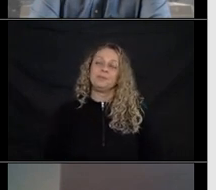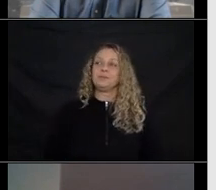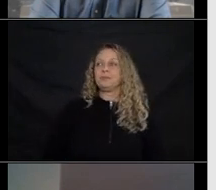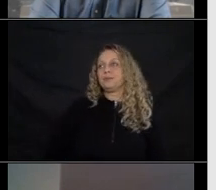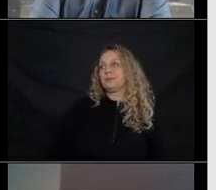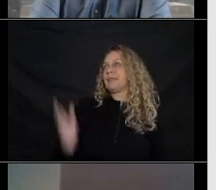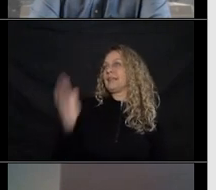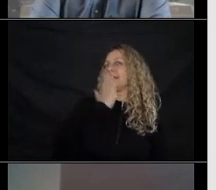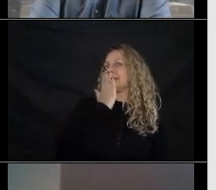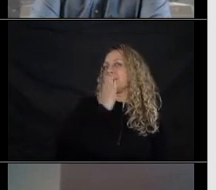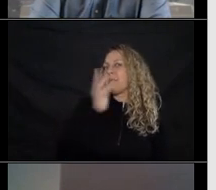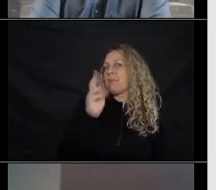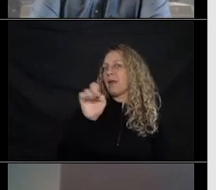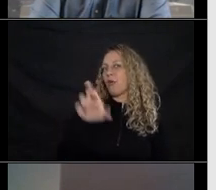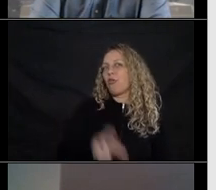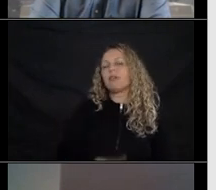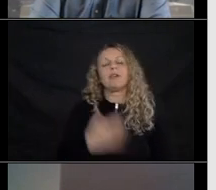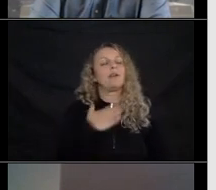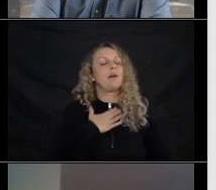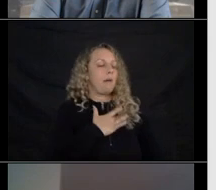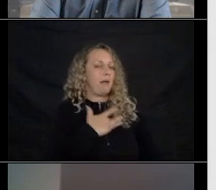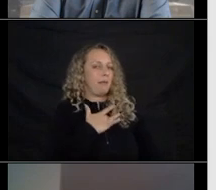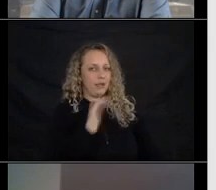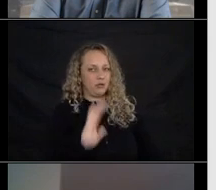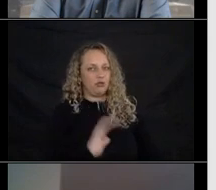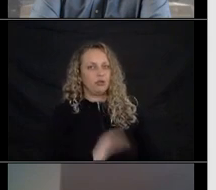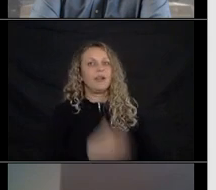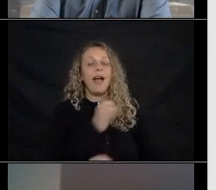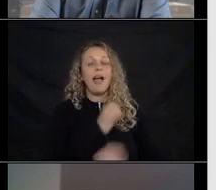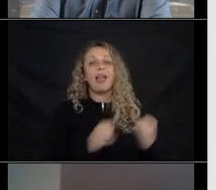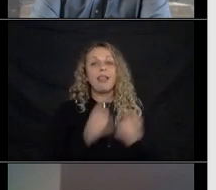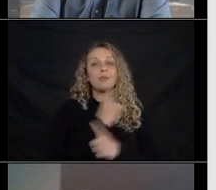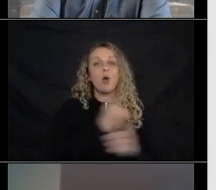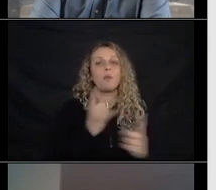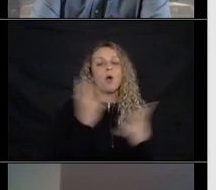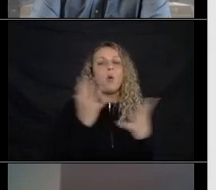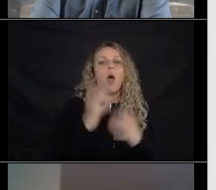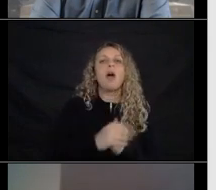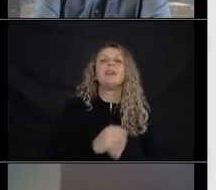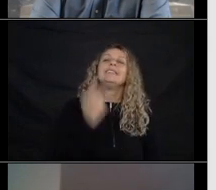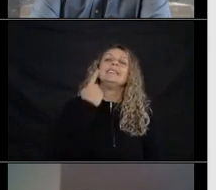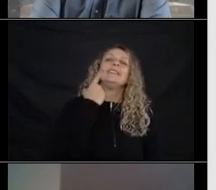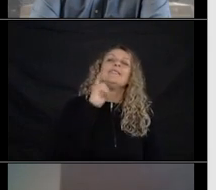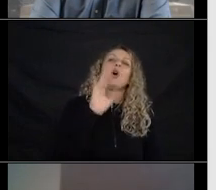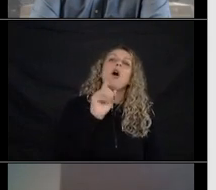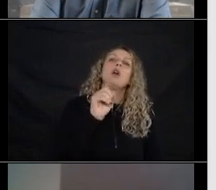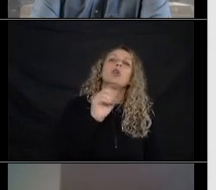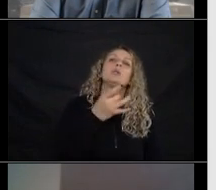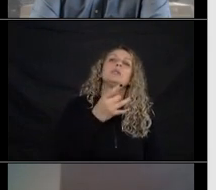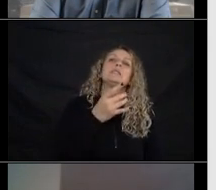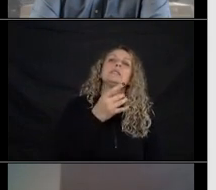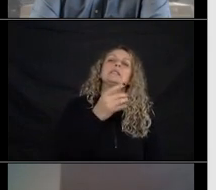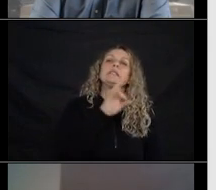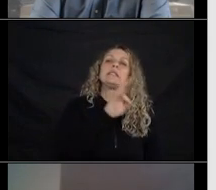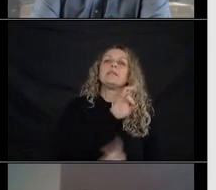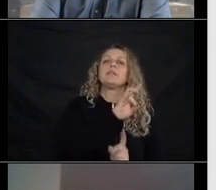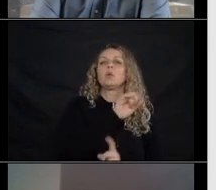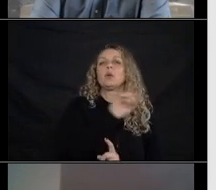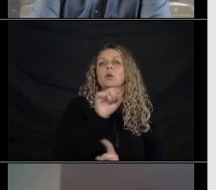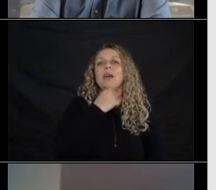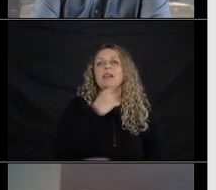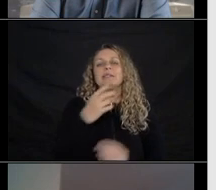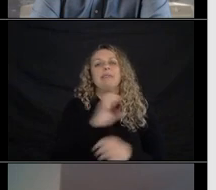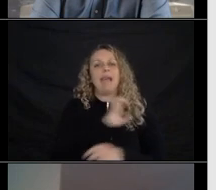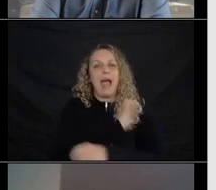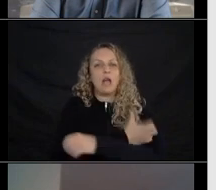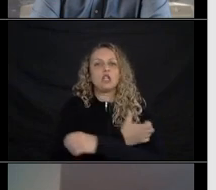Thank you, Mayor. My pleasure. And our last proclamation is for October 7th, 2020. It's Energy Efficient